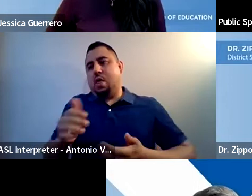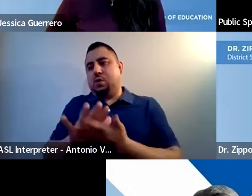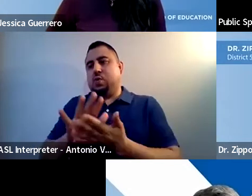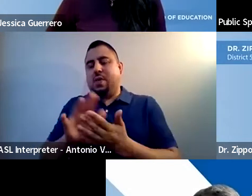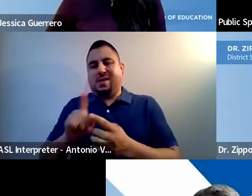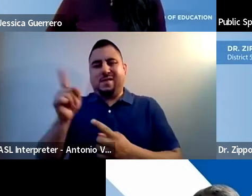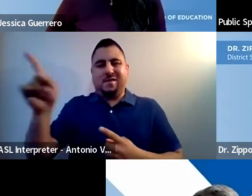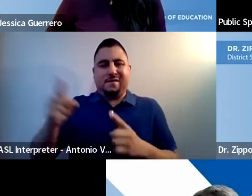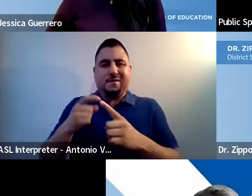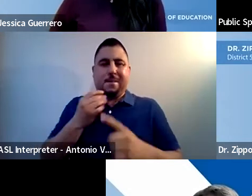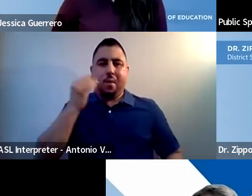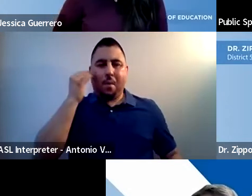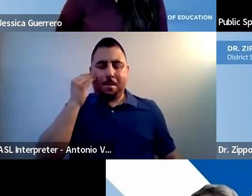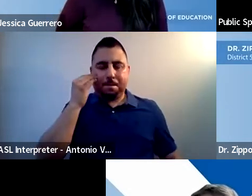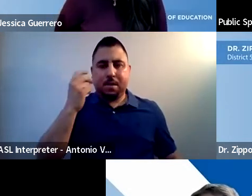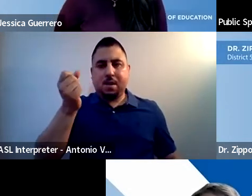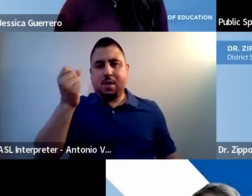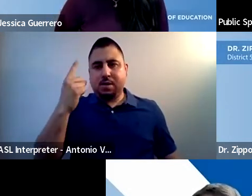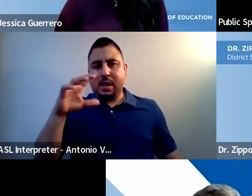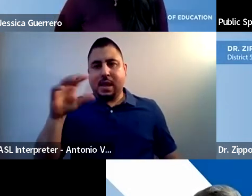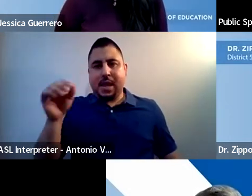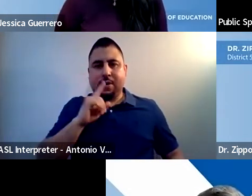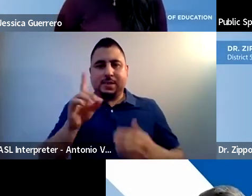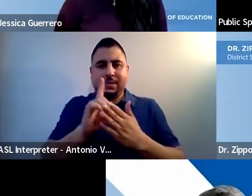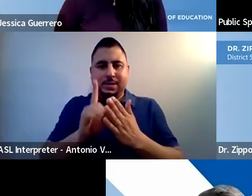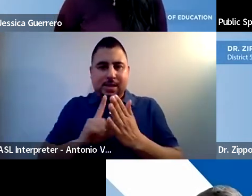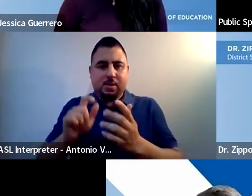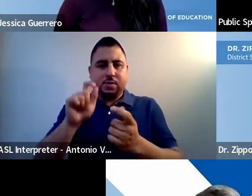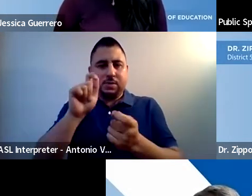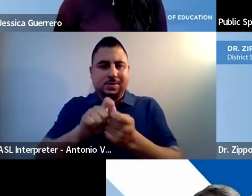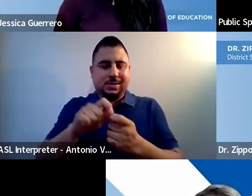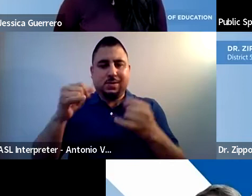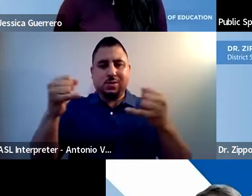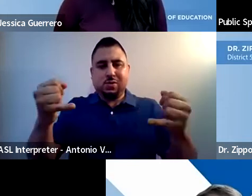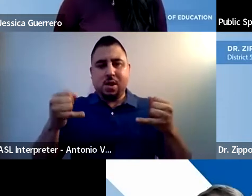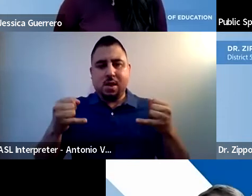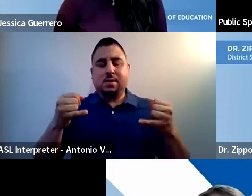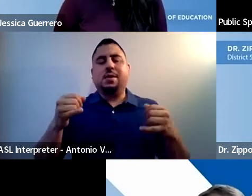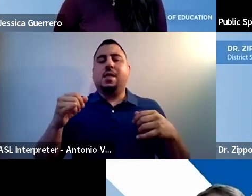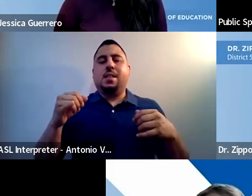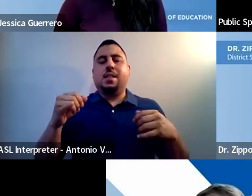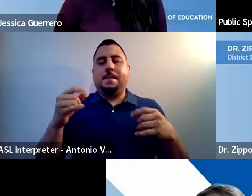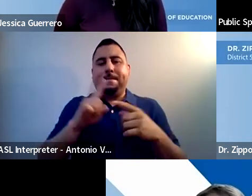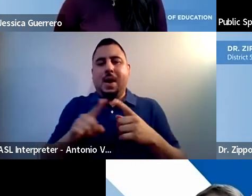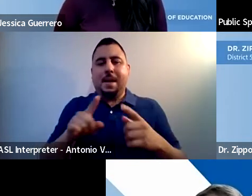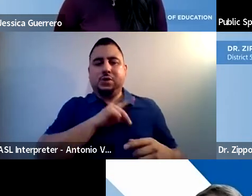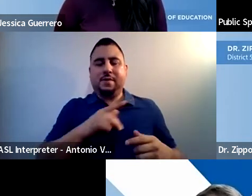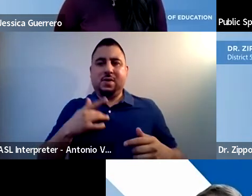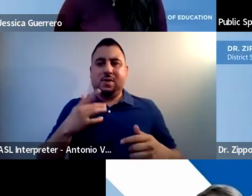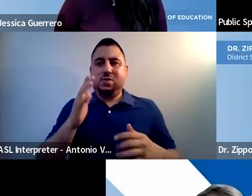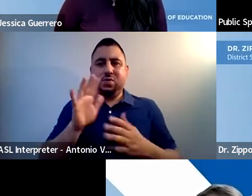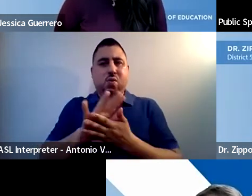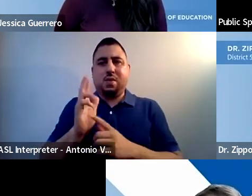farther away from their home. While I understand the county is designed with certain zone lines, I personally feel that a school that is literally